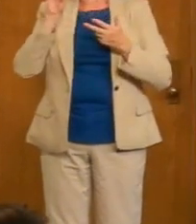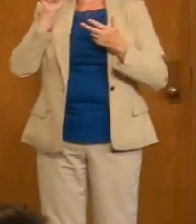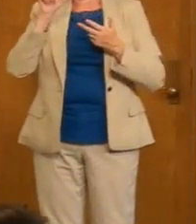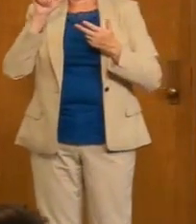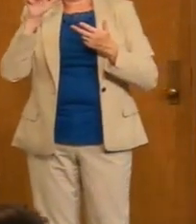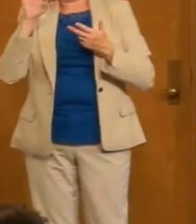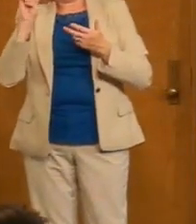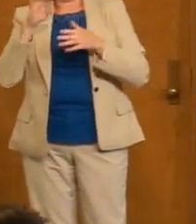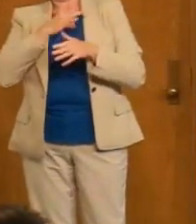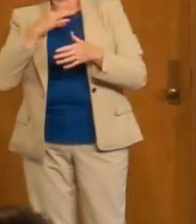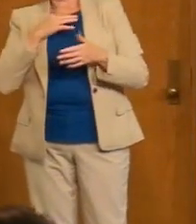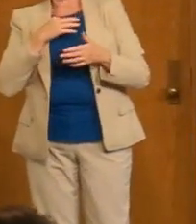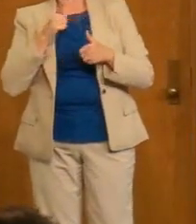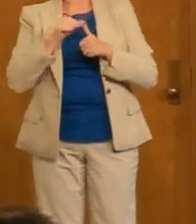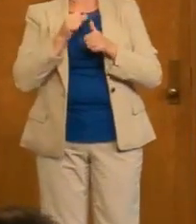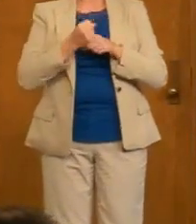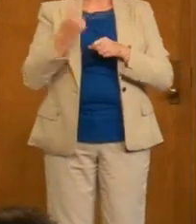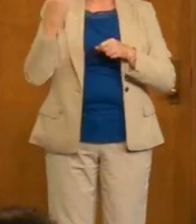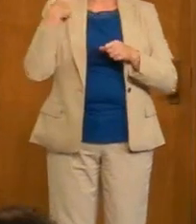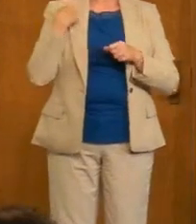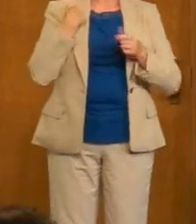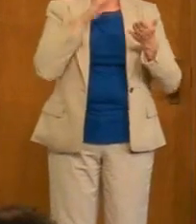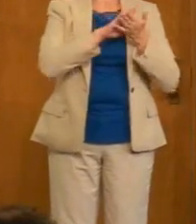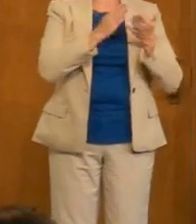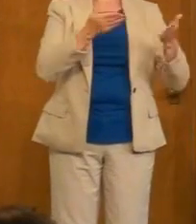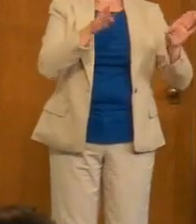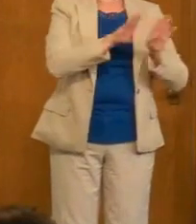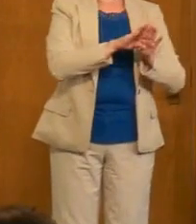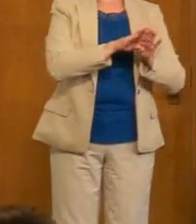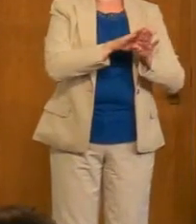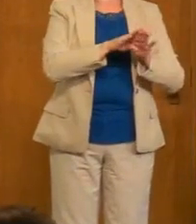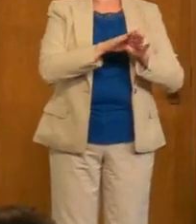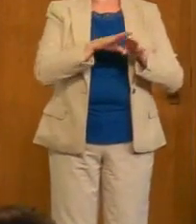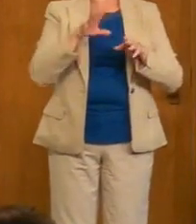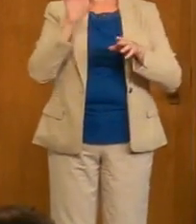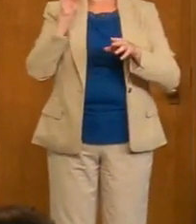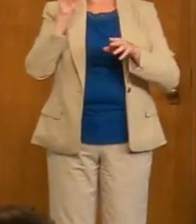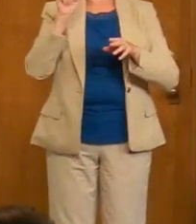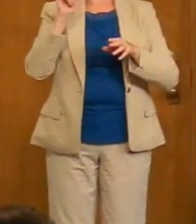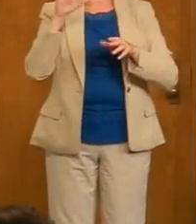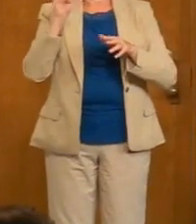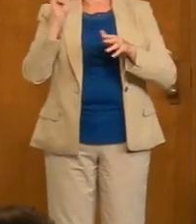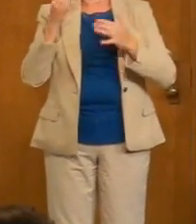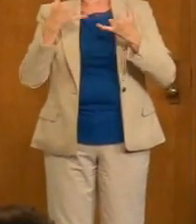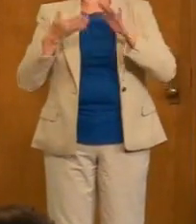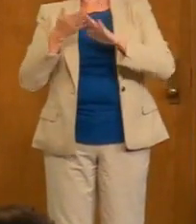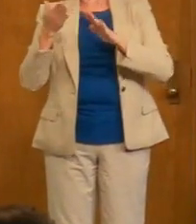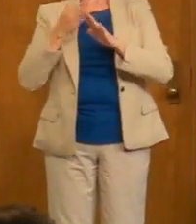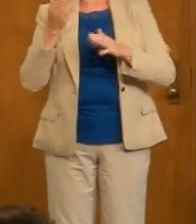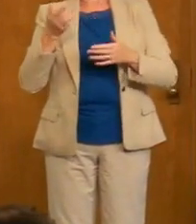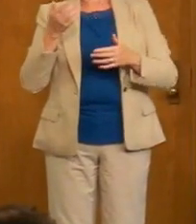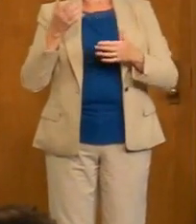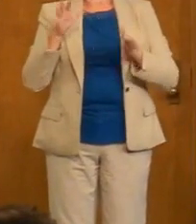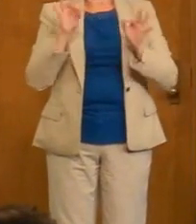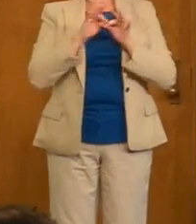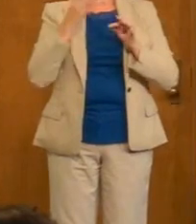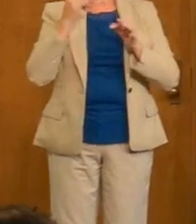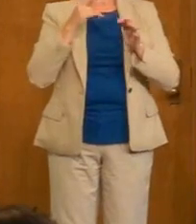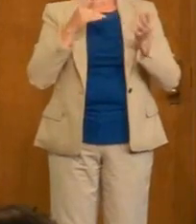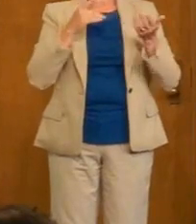signature. Yeah, so under the Public Health Act and the clinical disease guidelines, medical health officers can still require